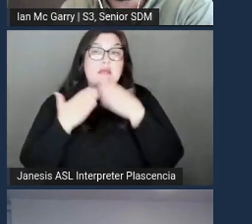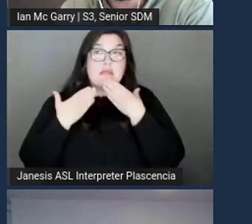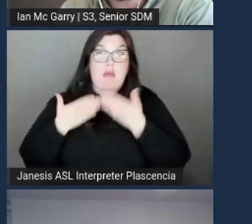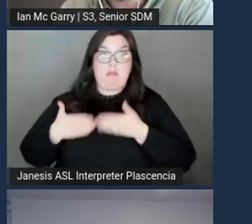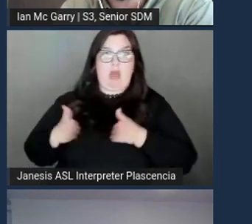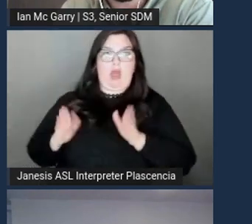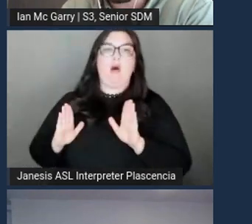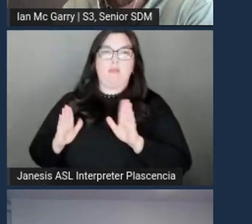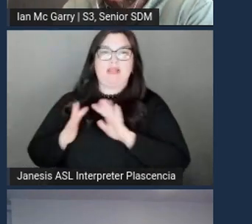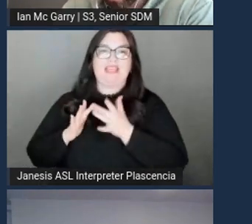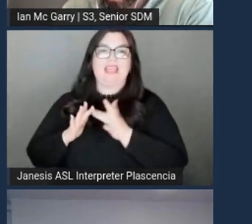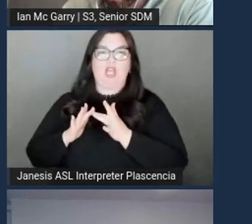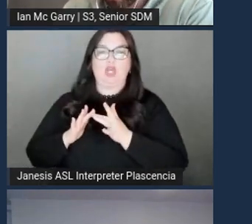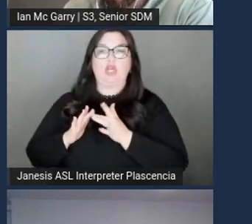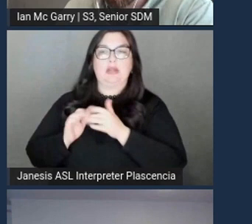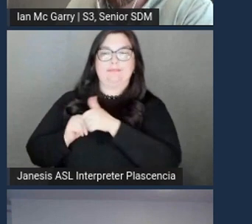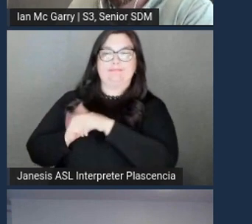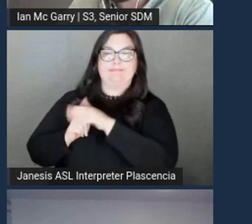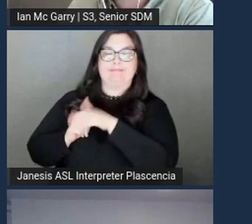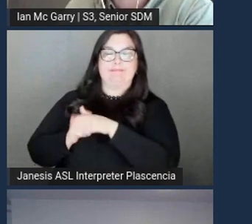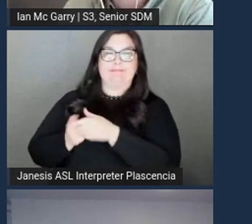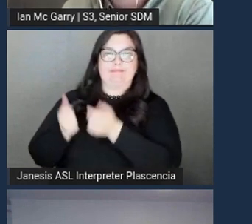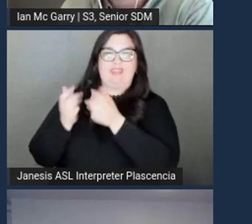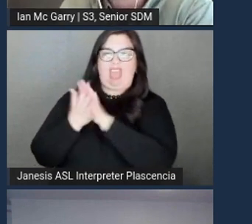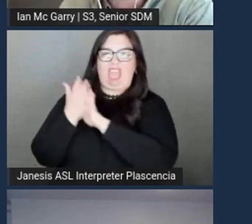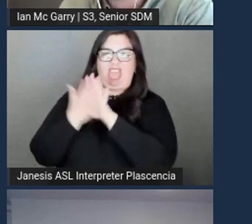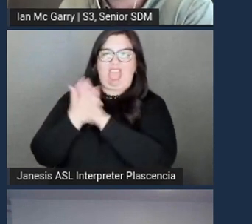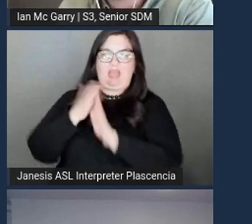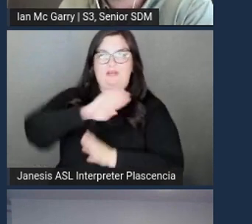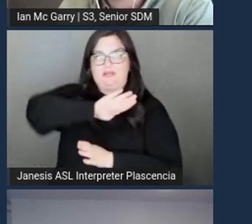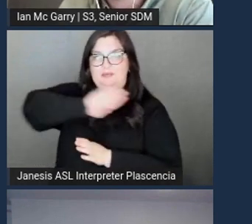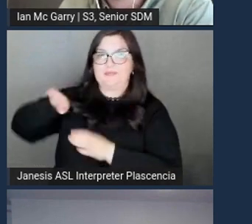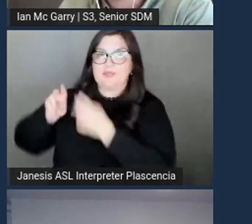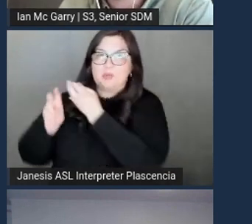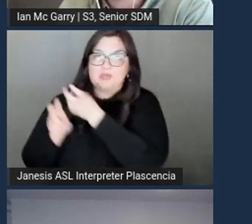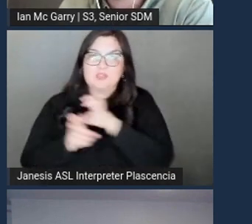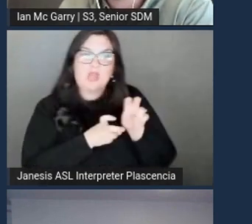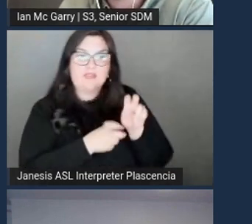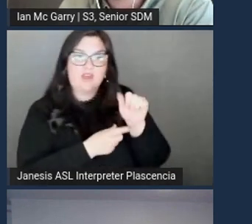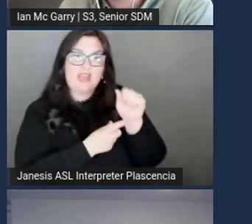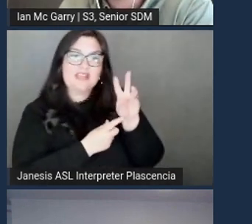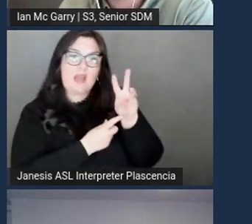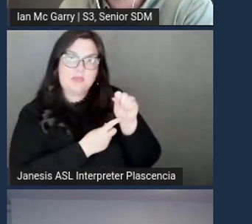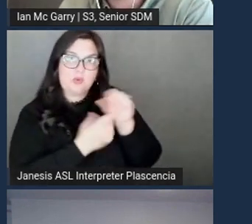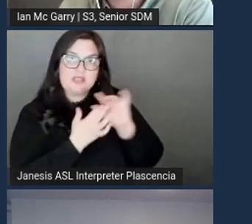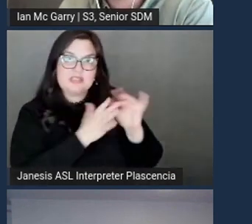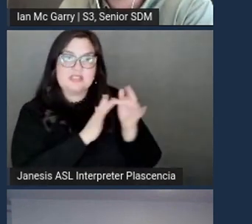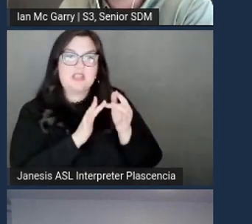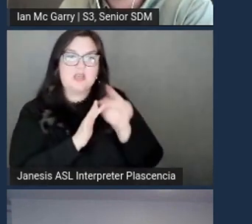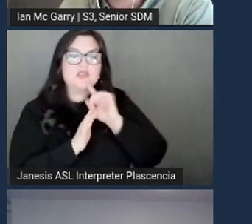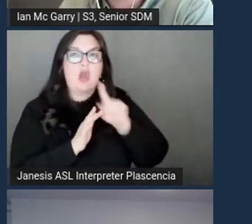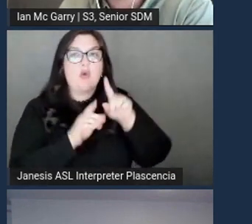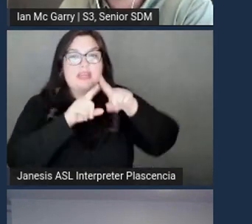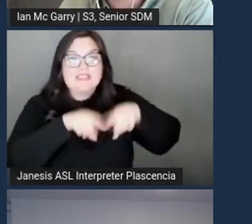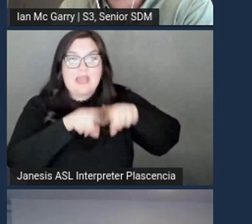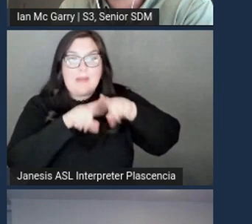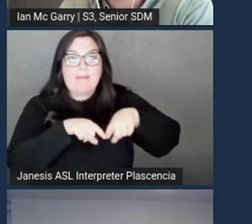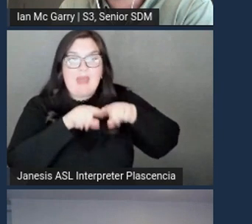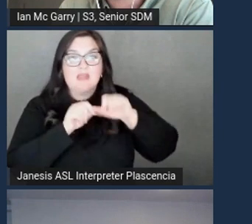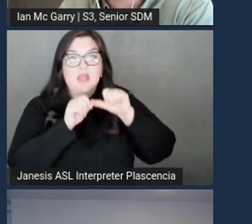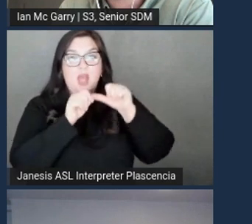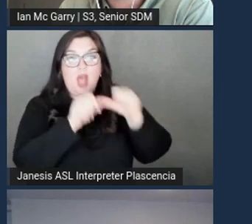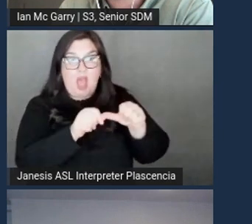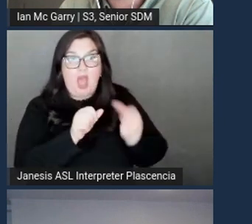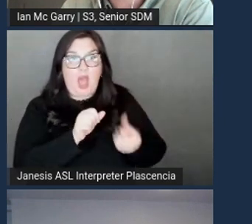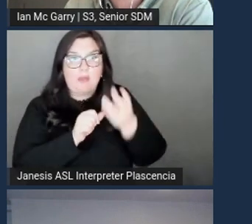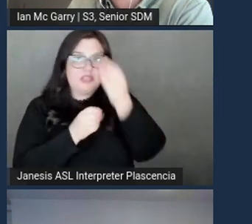AWS global network. That's an additional charge. And it's based upon the length of the haul of the transmission. So if it's